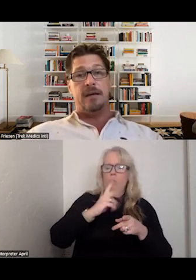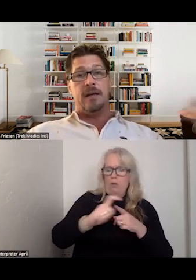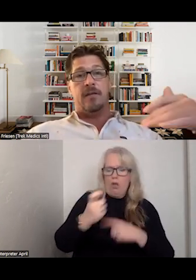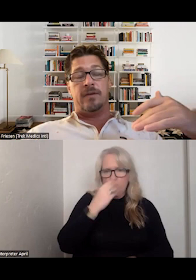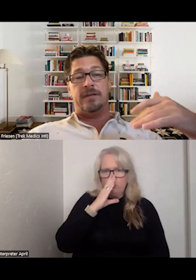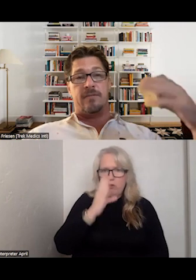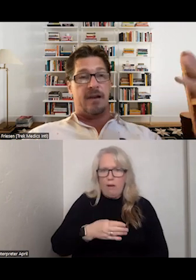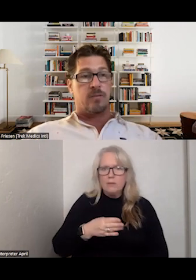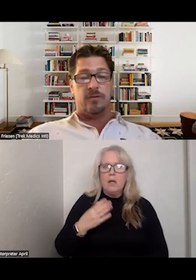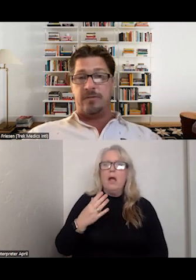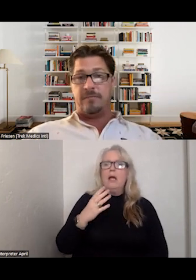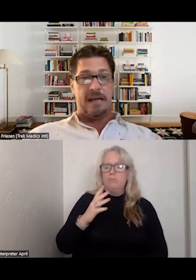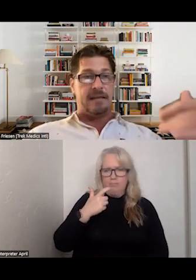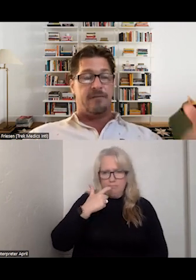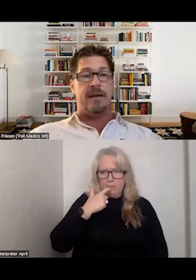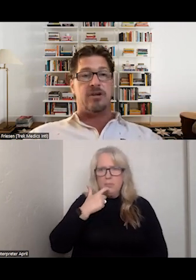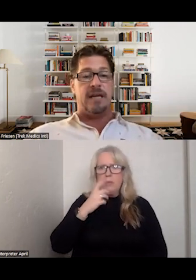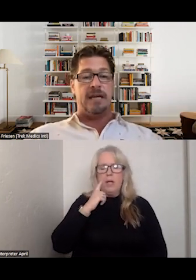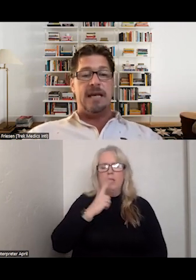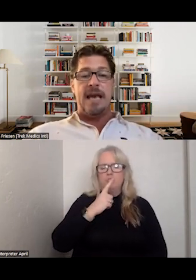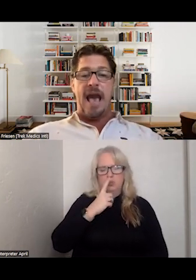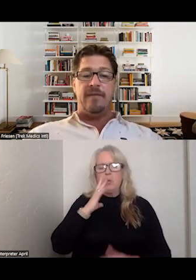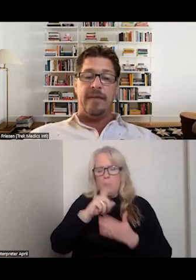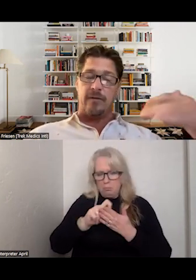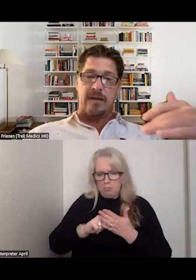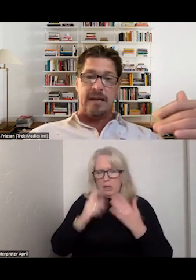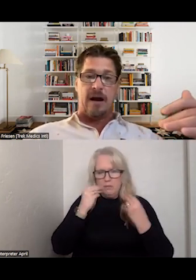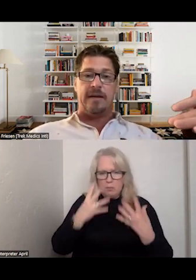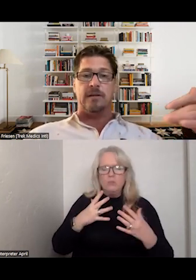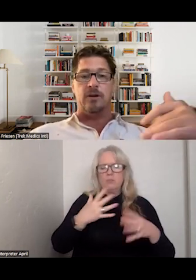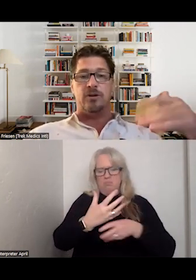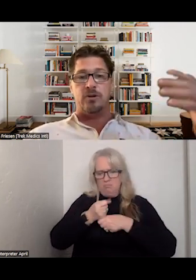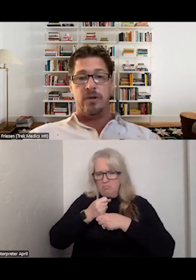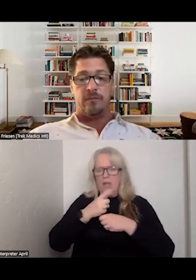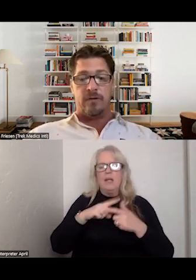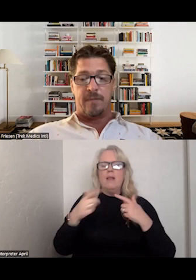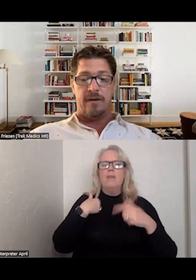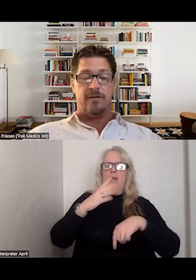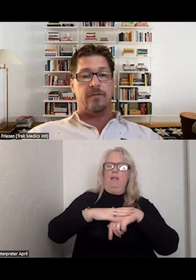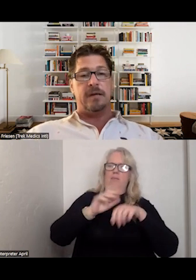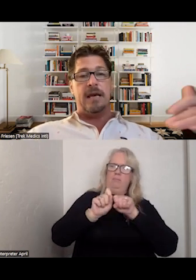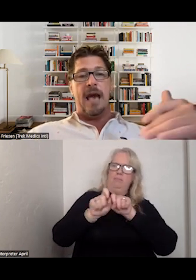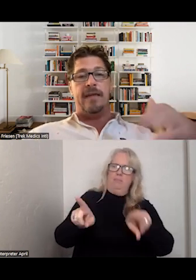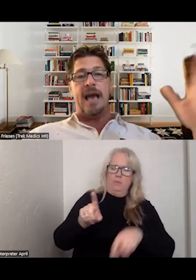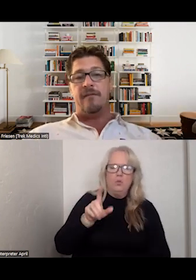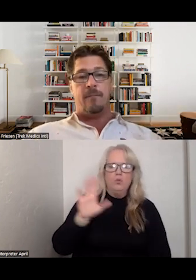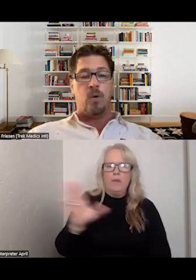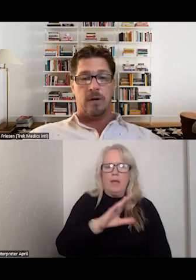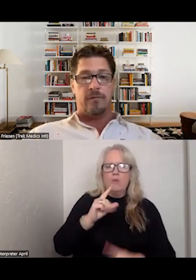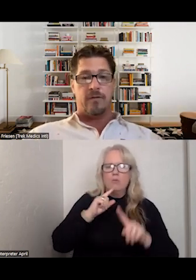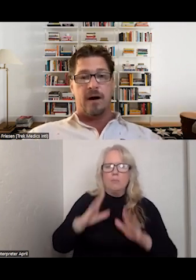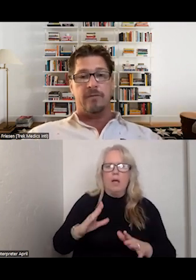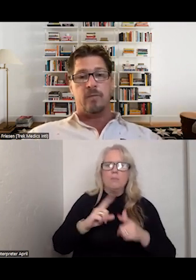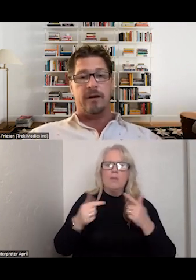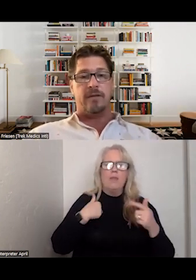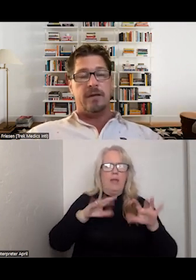directly. The dispatcher will take the information in, and then they'll send out the alert to their responders. And they have a pool